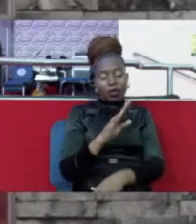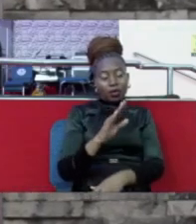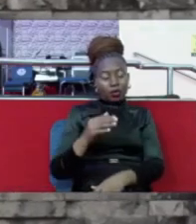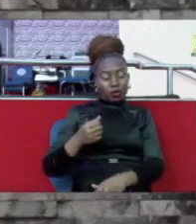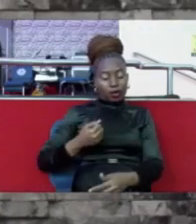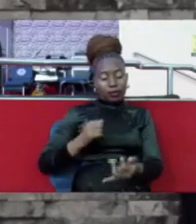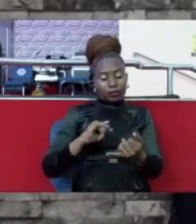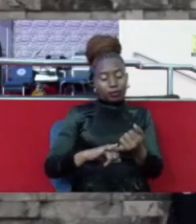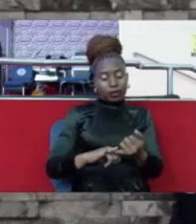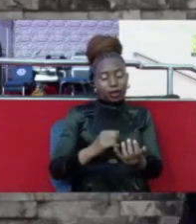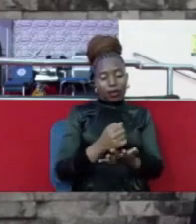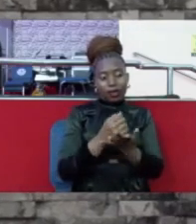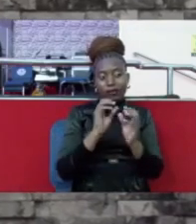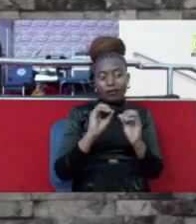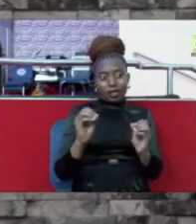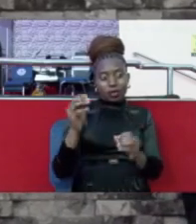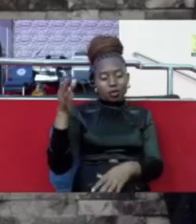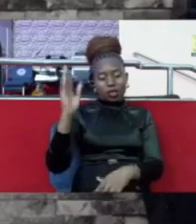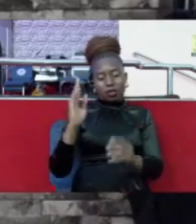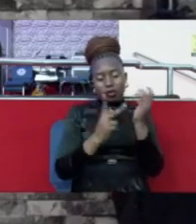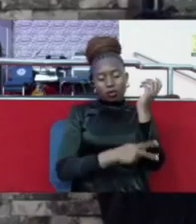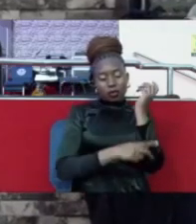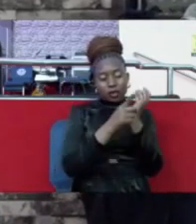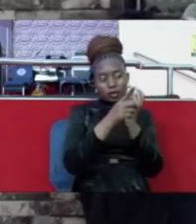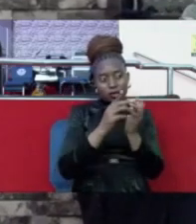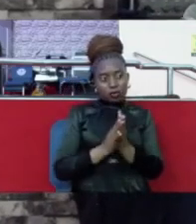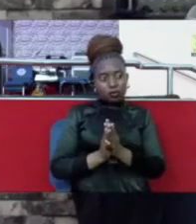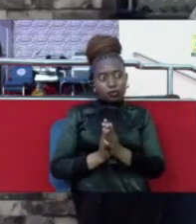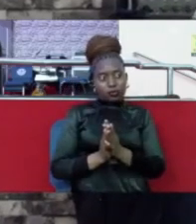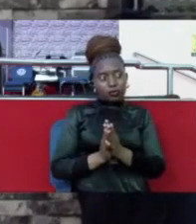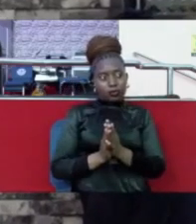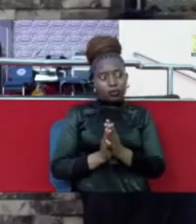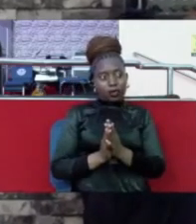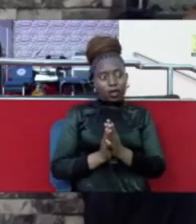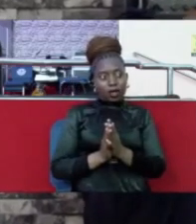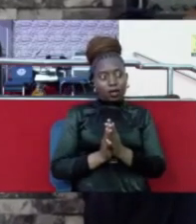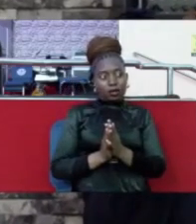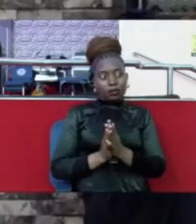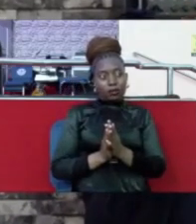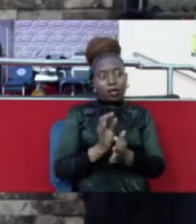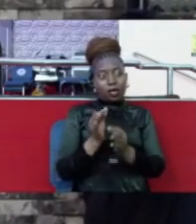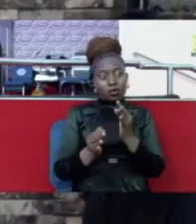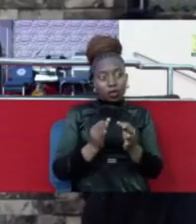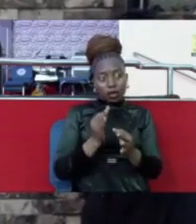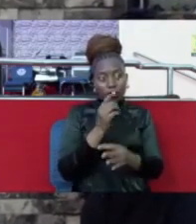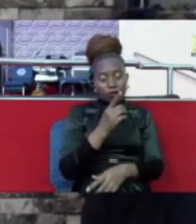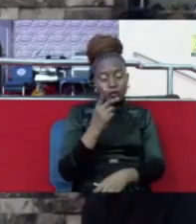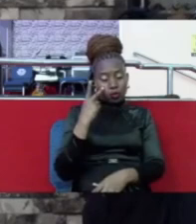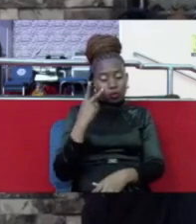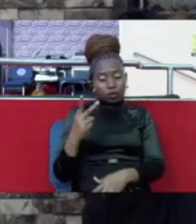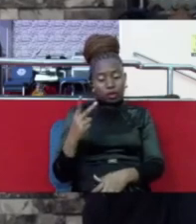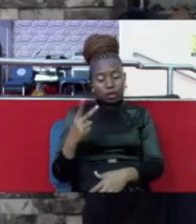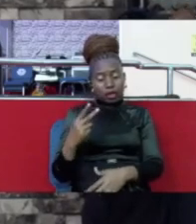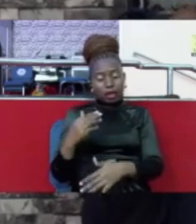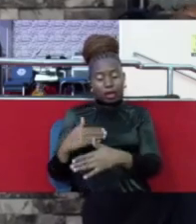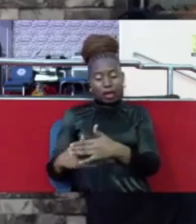So it's important that if a man sees in his neighborhood that conditions in a home